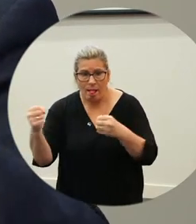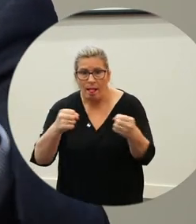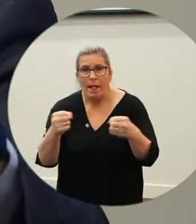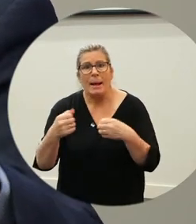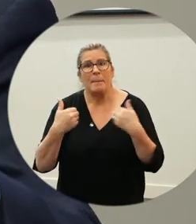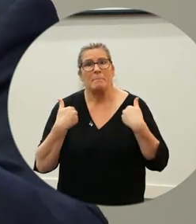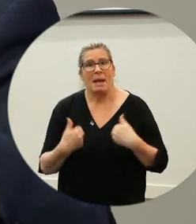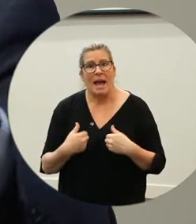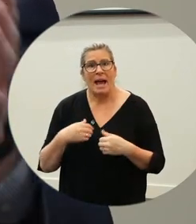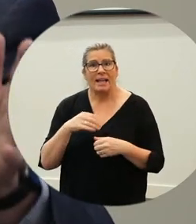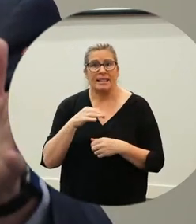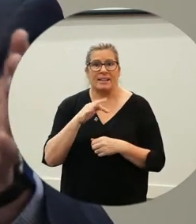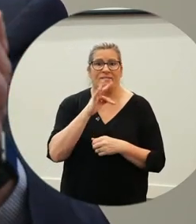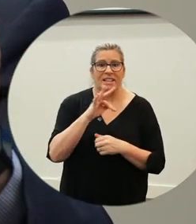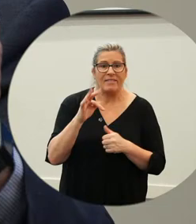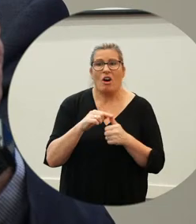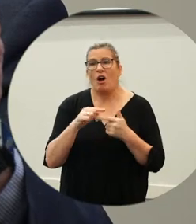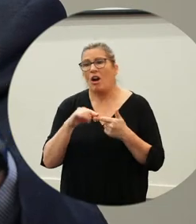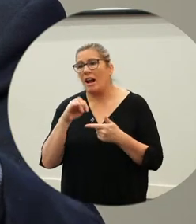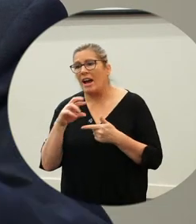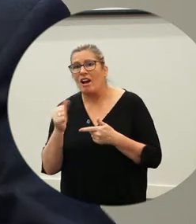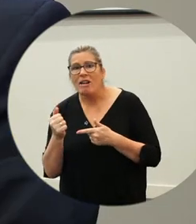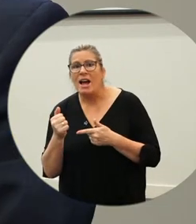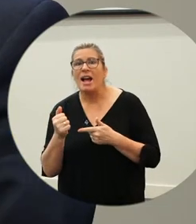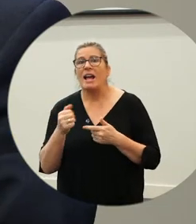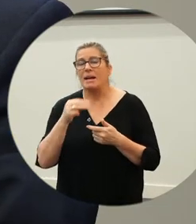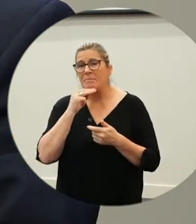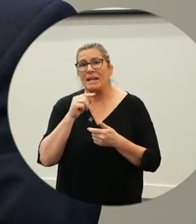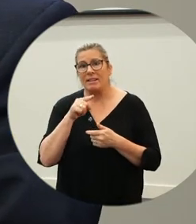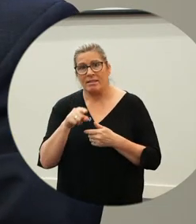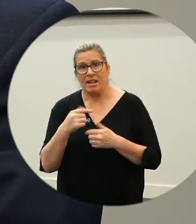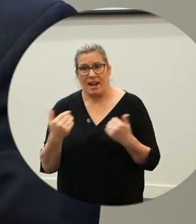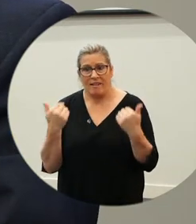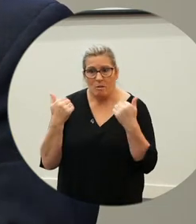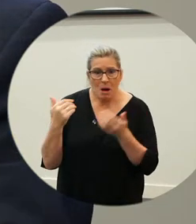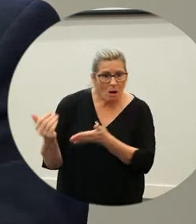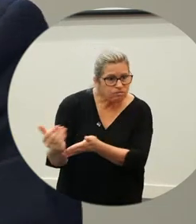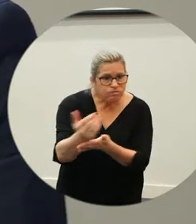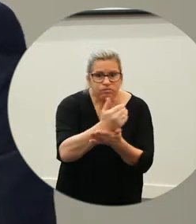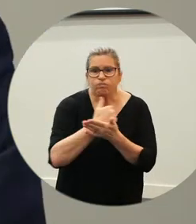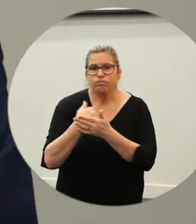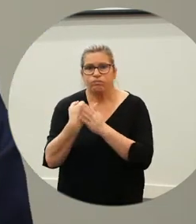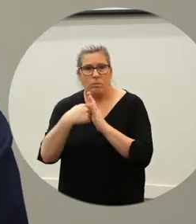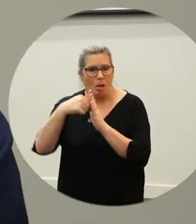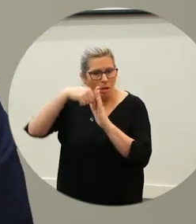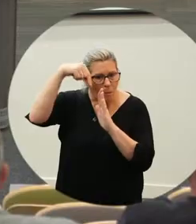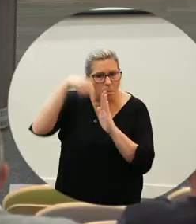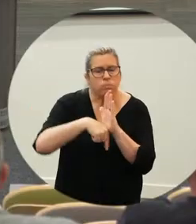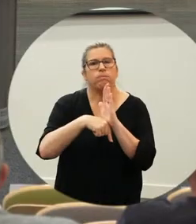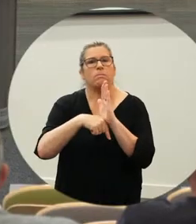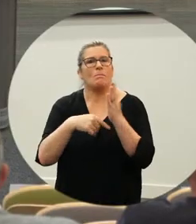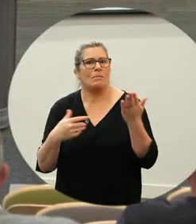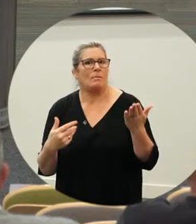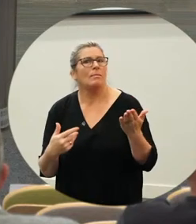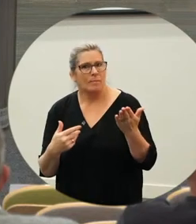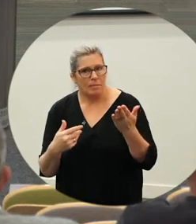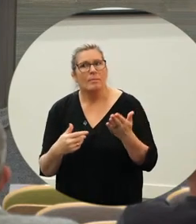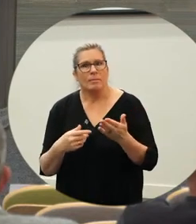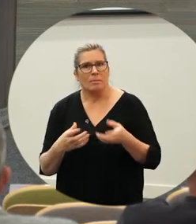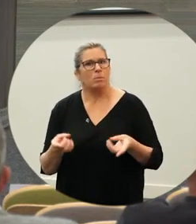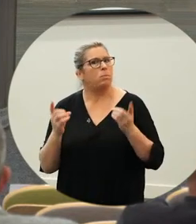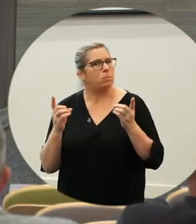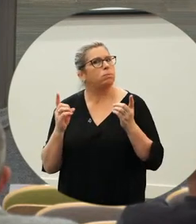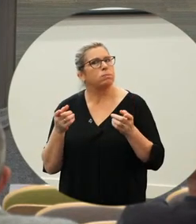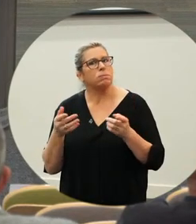Fianna Fáil IRA persuasion meant that their intelligence was really far better than if they had not had that